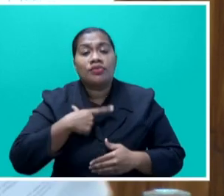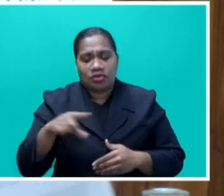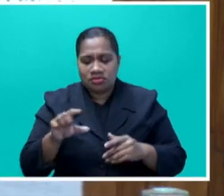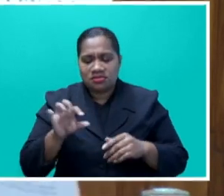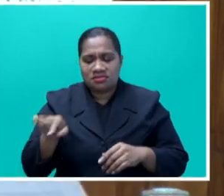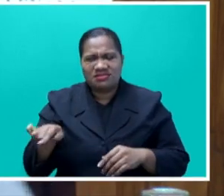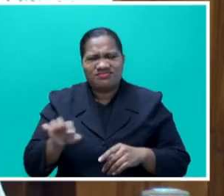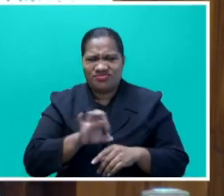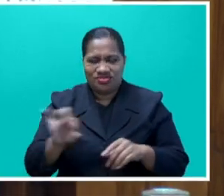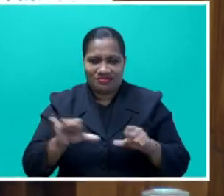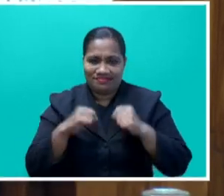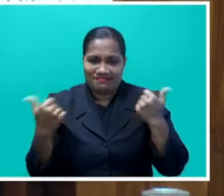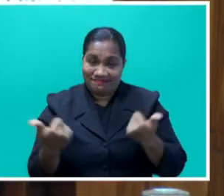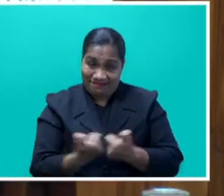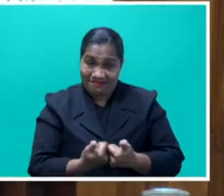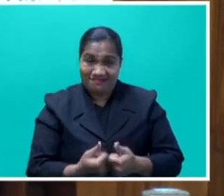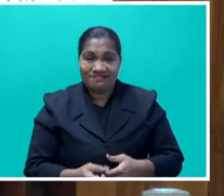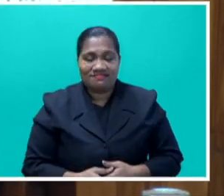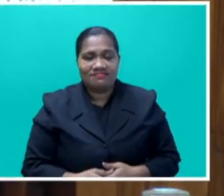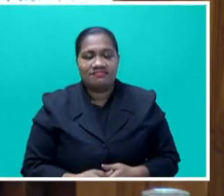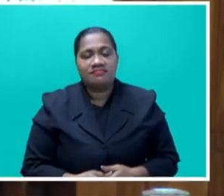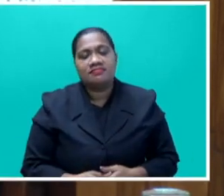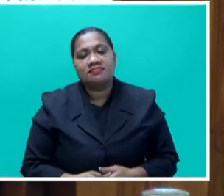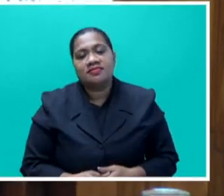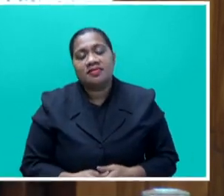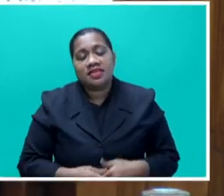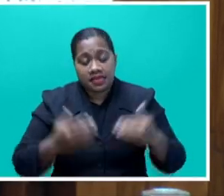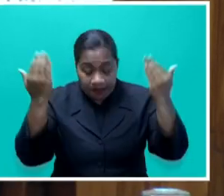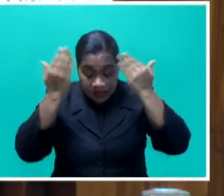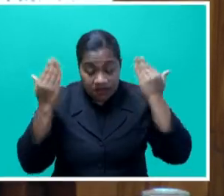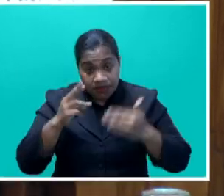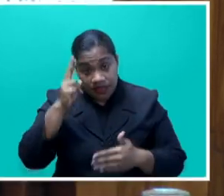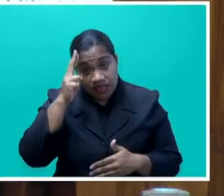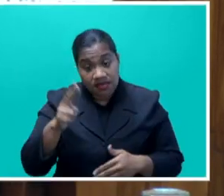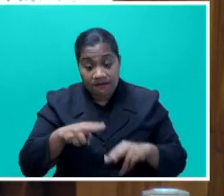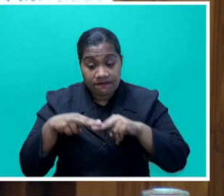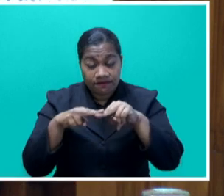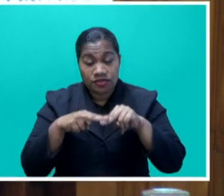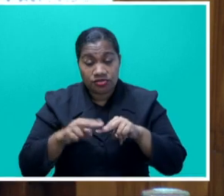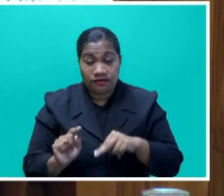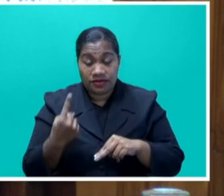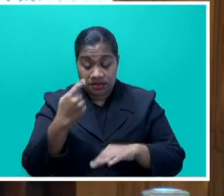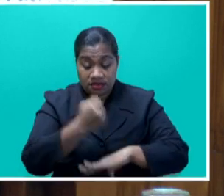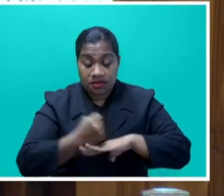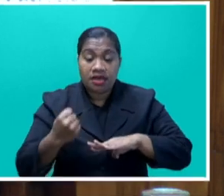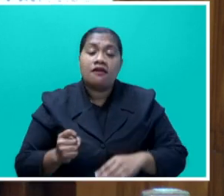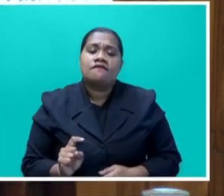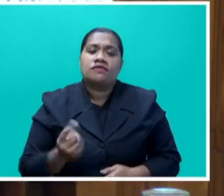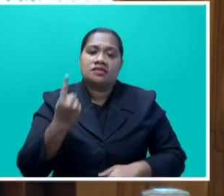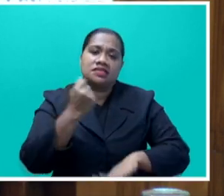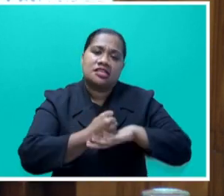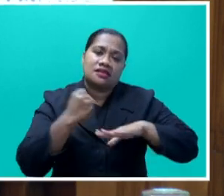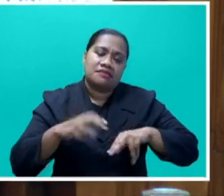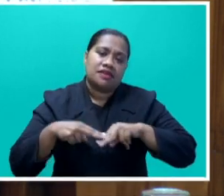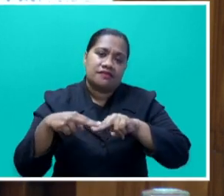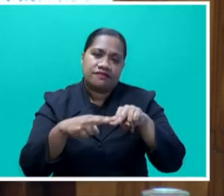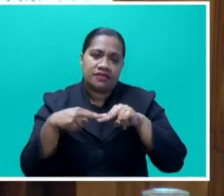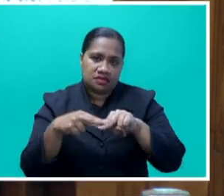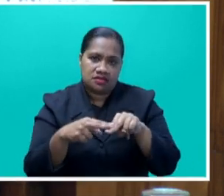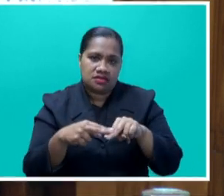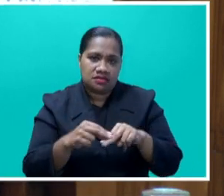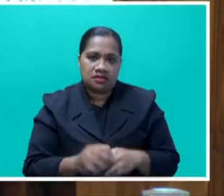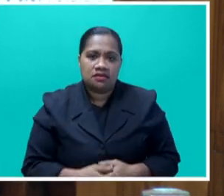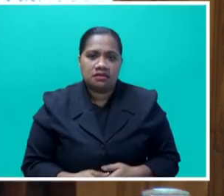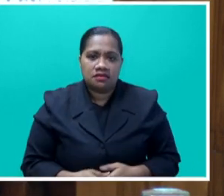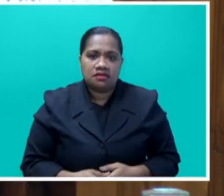sir. Mr. Speaker, sir, Fiji First government is the first government in Fiji that made huge